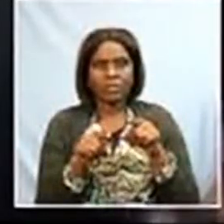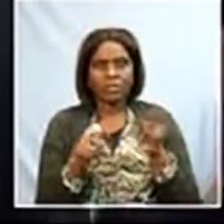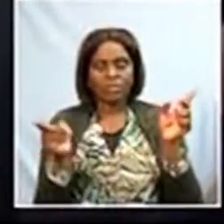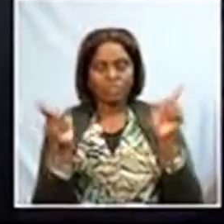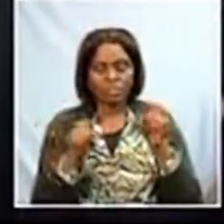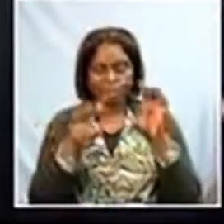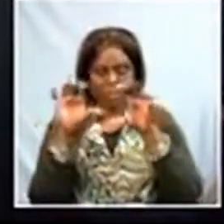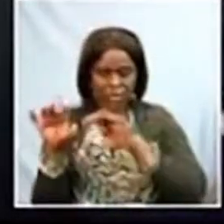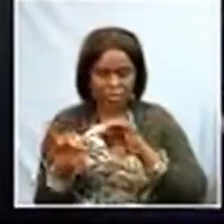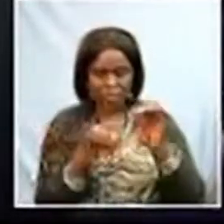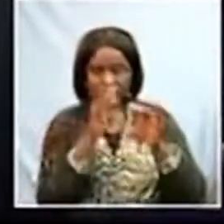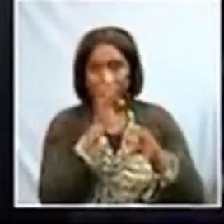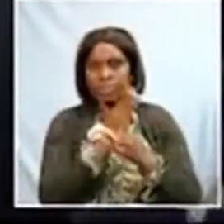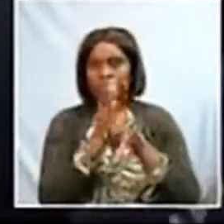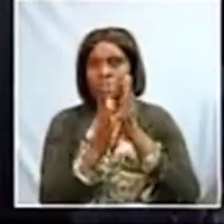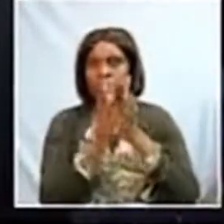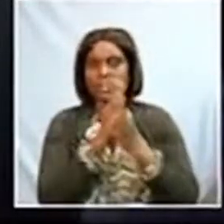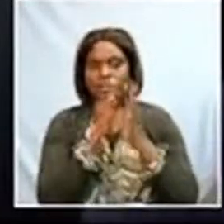did the contractor